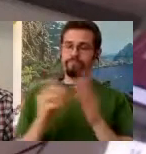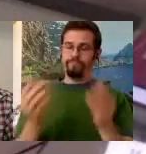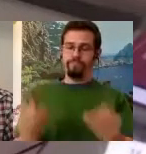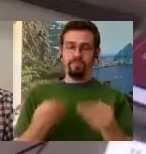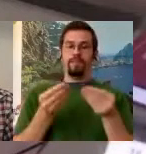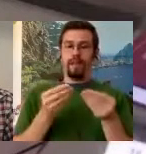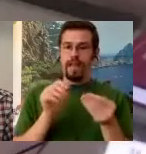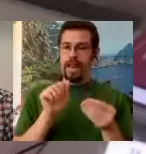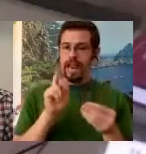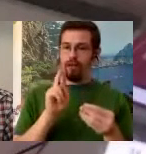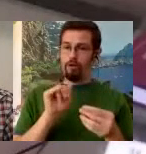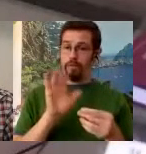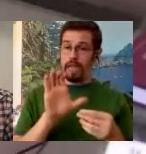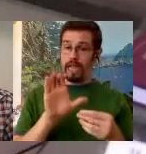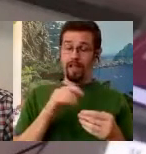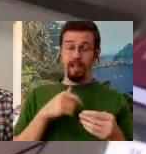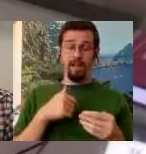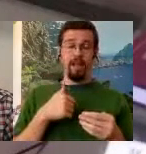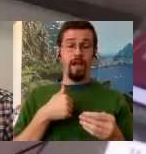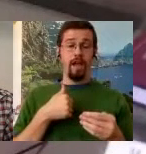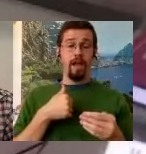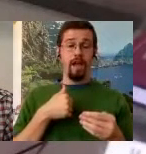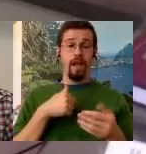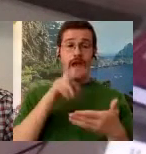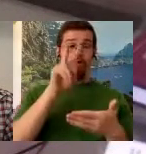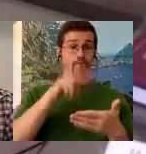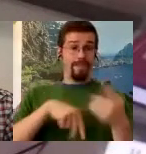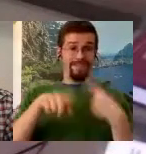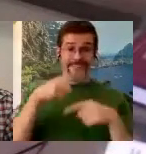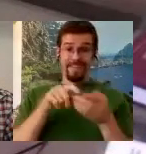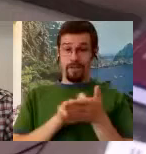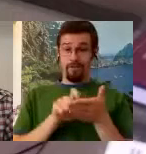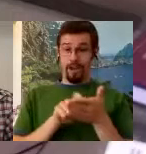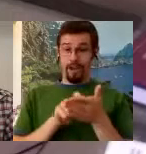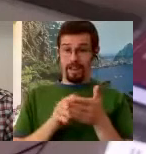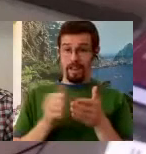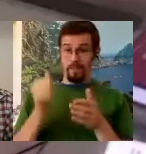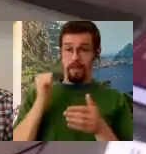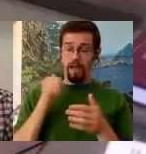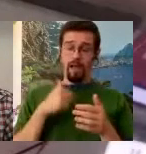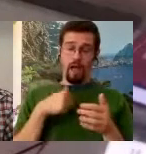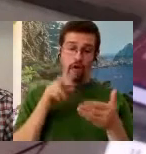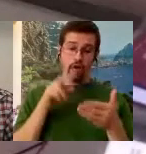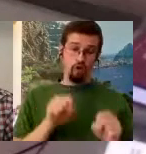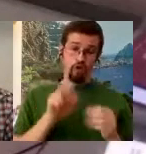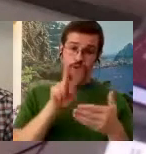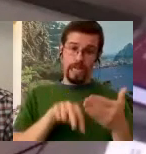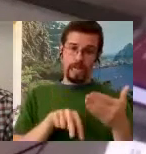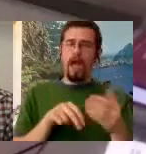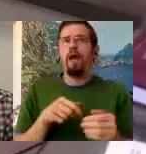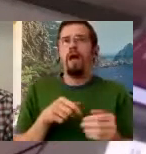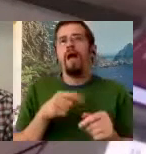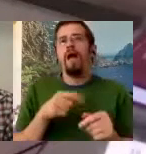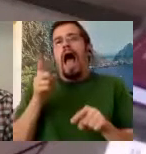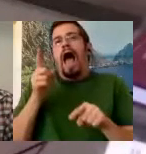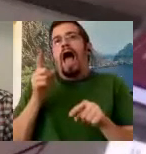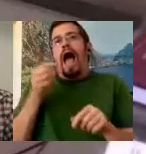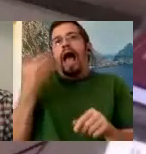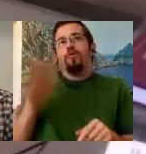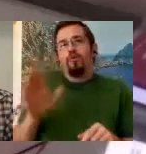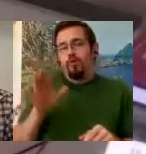I read the incredible sign writing in the back, I could read it. I mean, of course, I don't know Tunisian Sign Language, I'm not saying that,